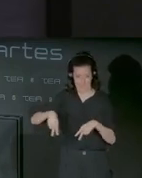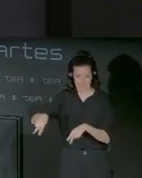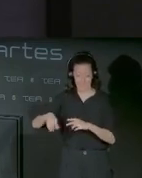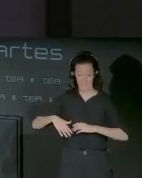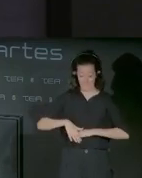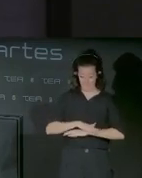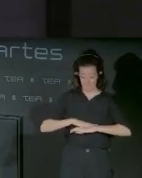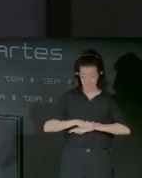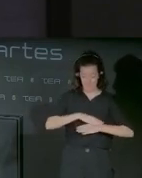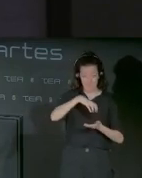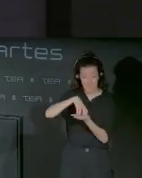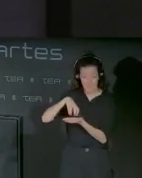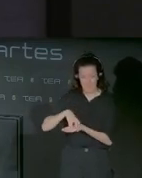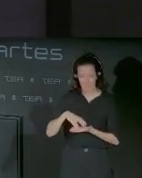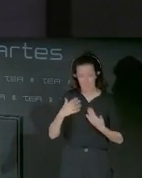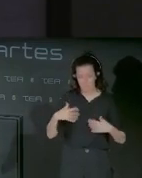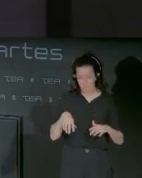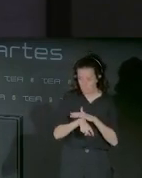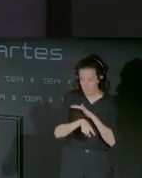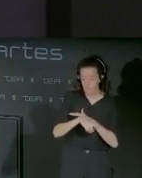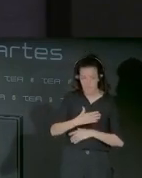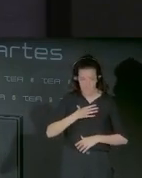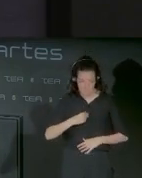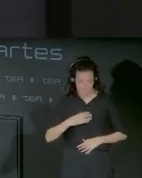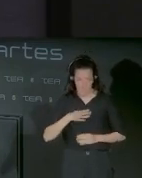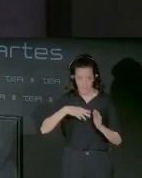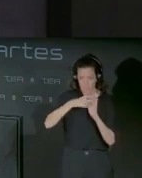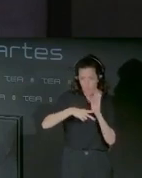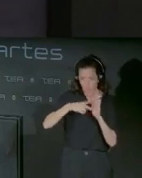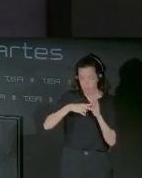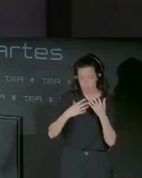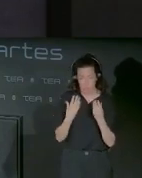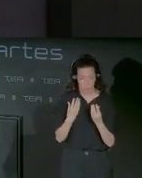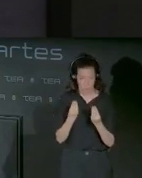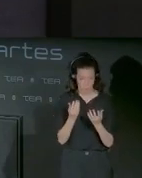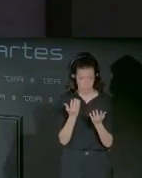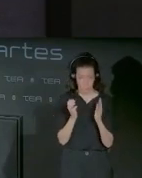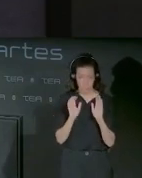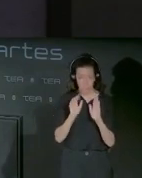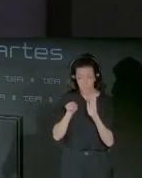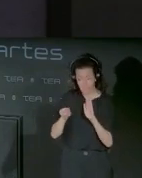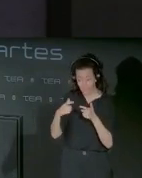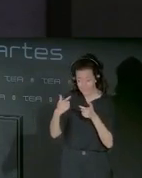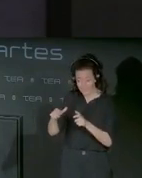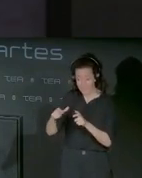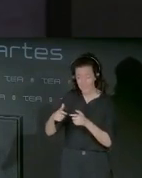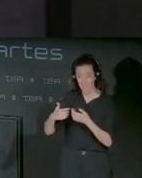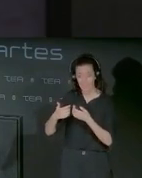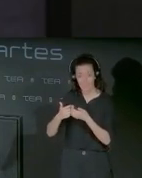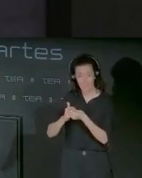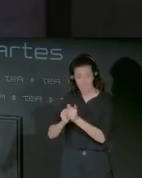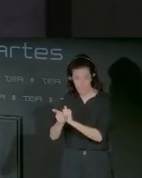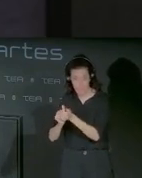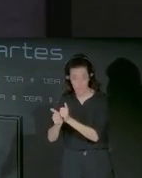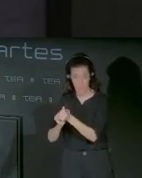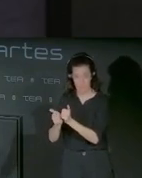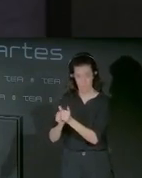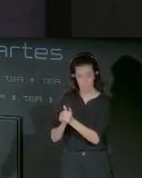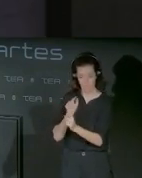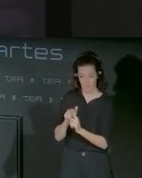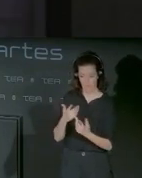And we know that with this kind of industry, we need to communicate very well with them. We need to reach them, and these